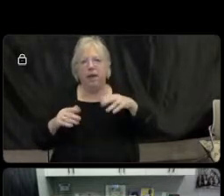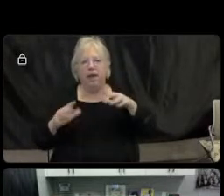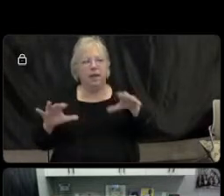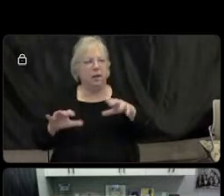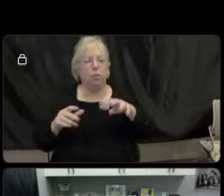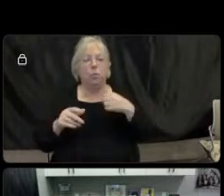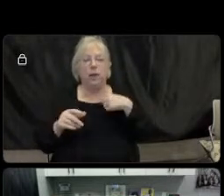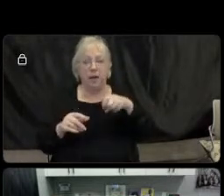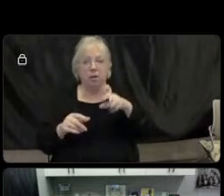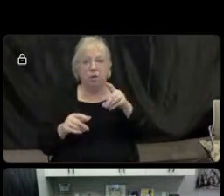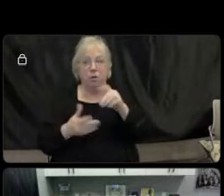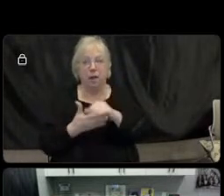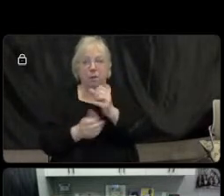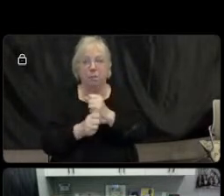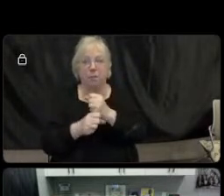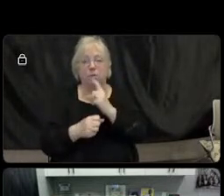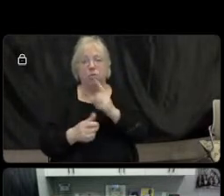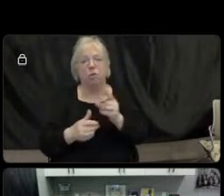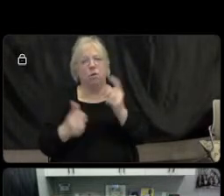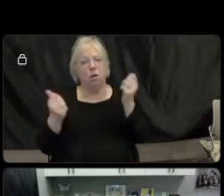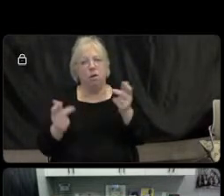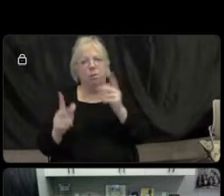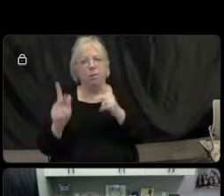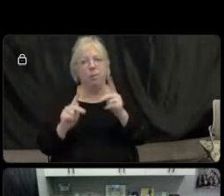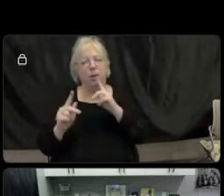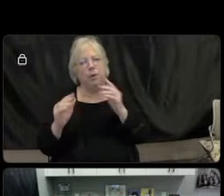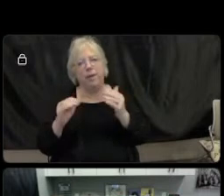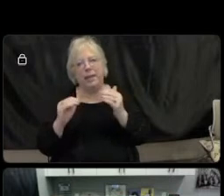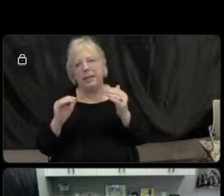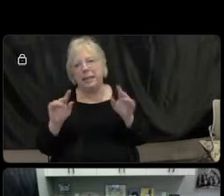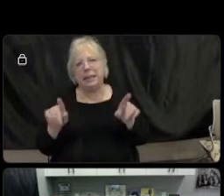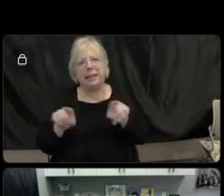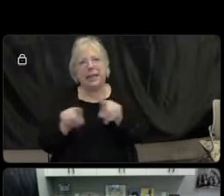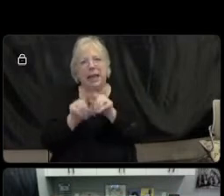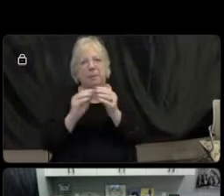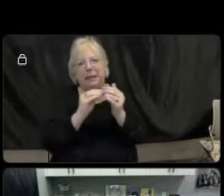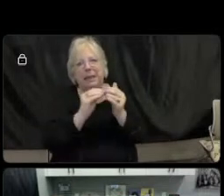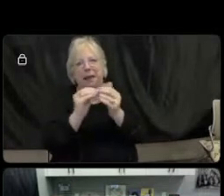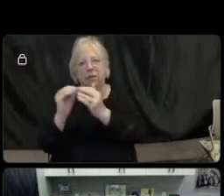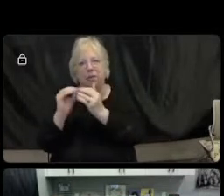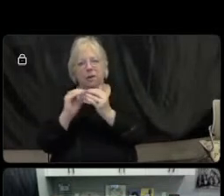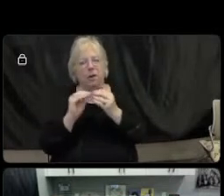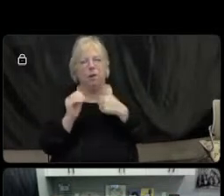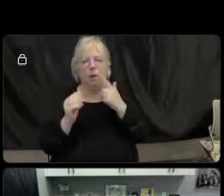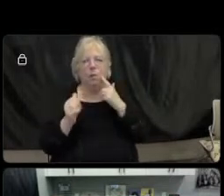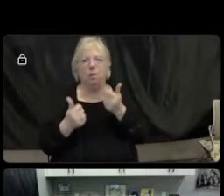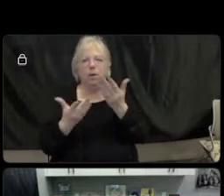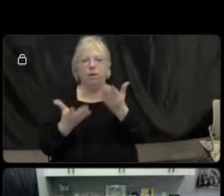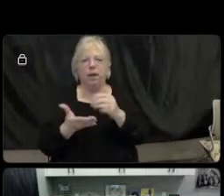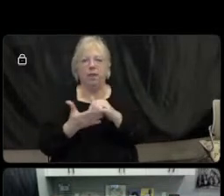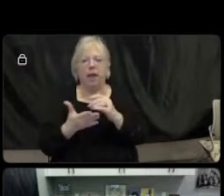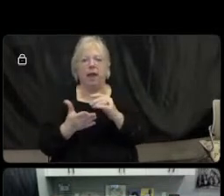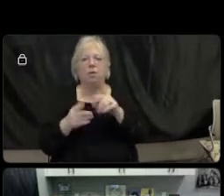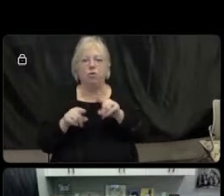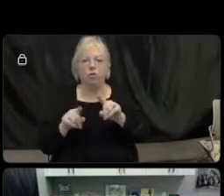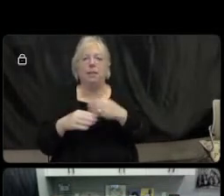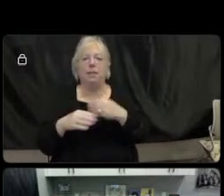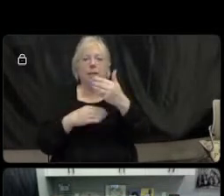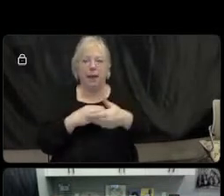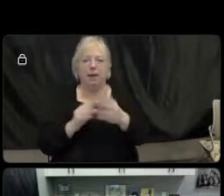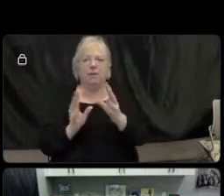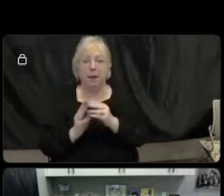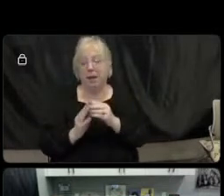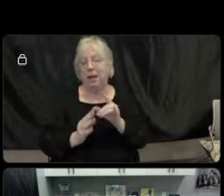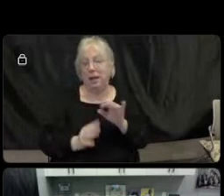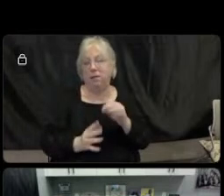need to do that to make sure everybody is at that same level. So we'll present that at the next meeting, if we may.